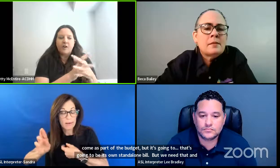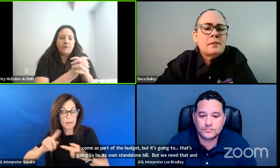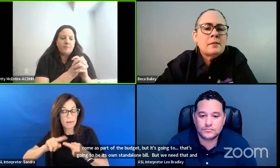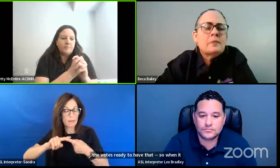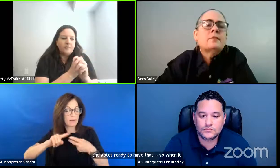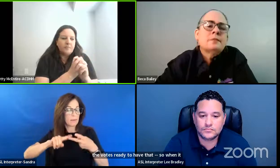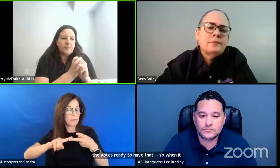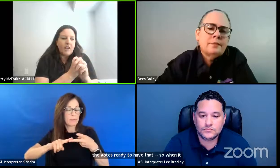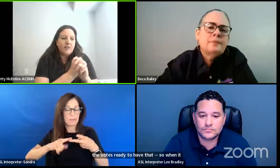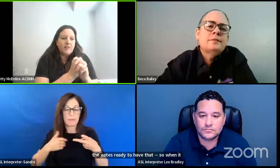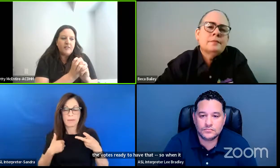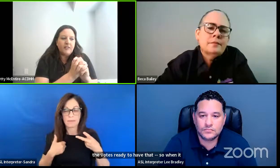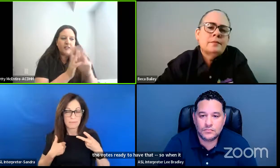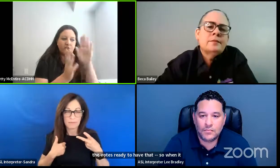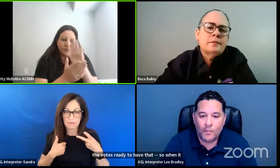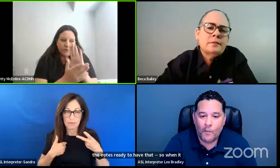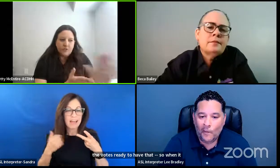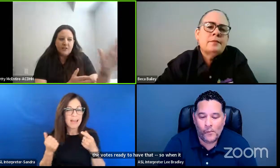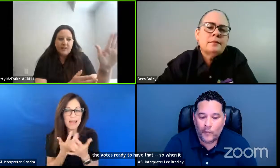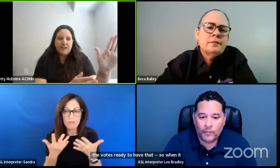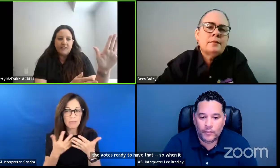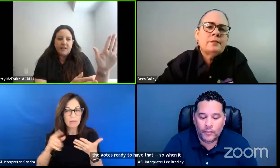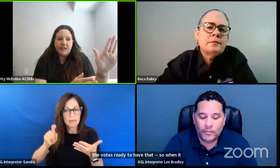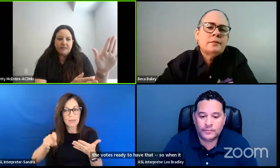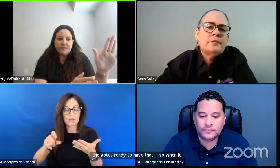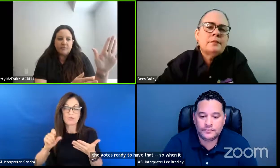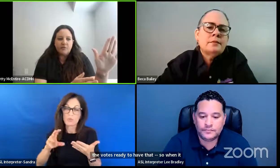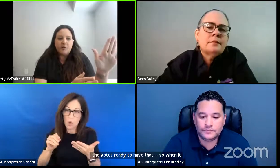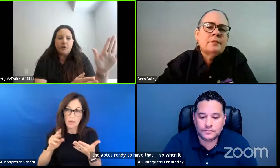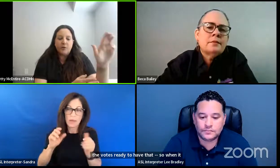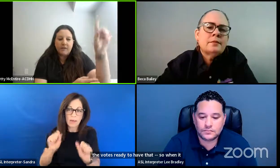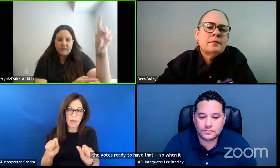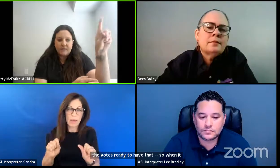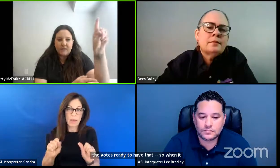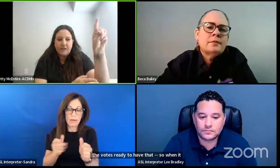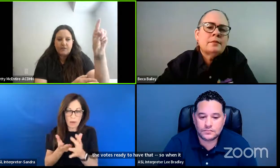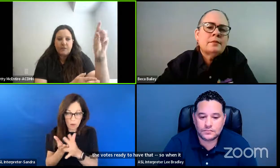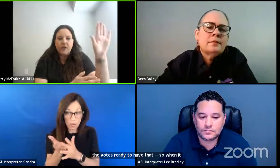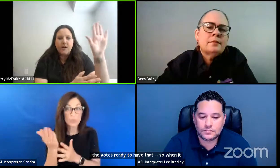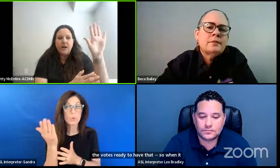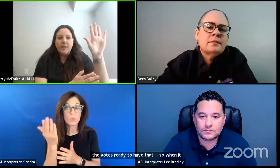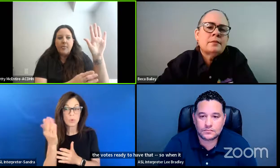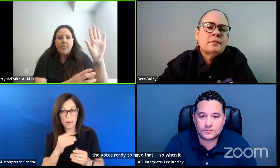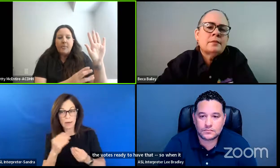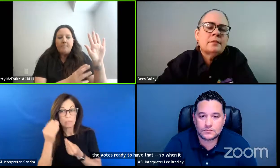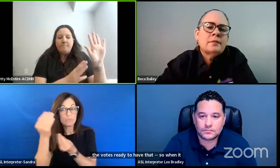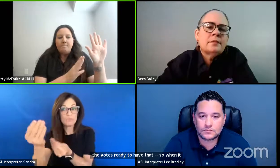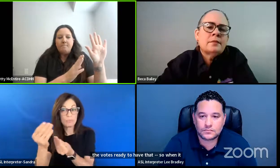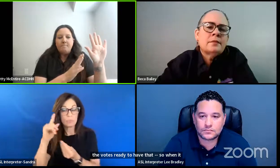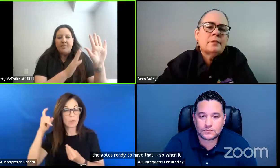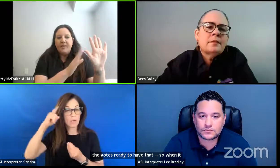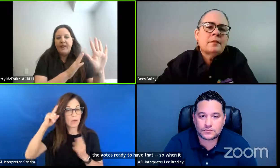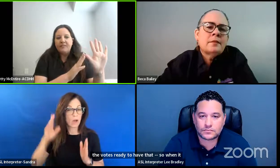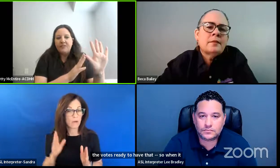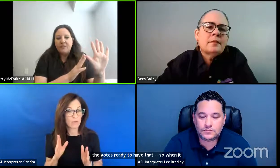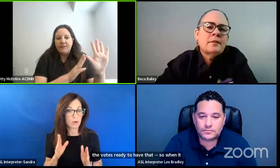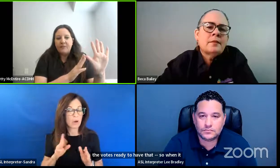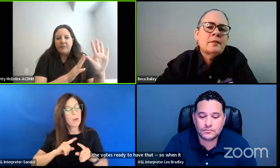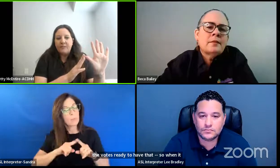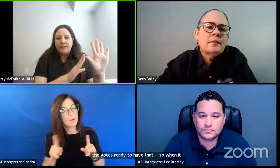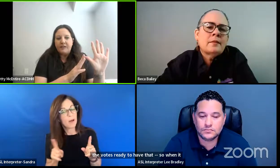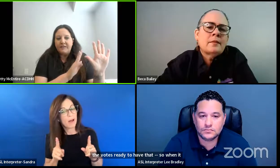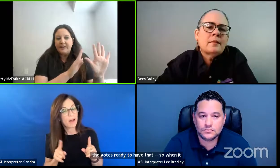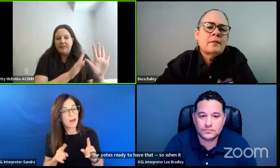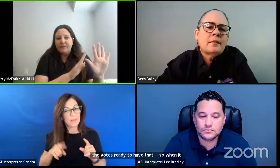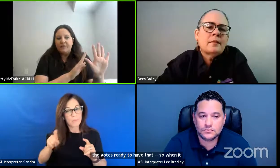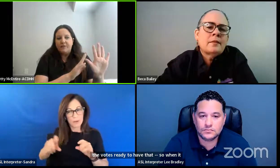have everything they need to, so they can get that through and up to the governor. But they have to do that